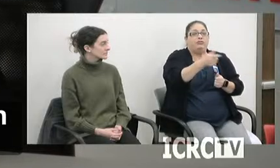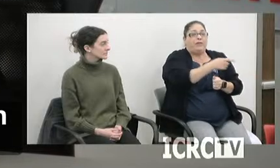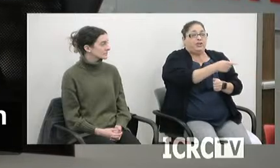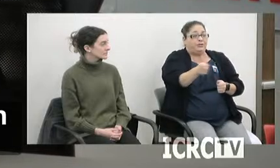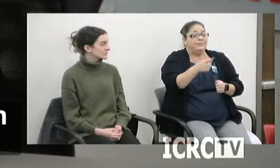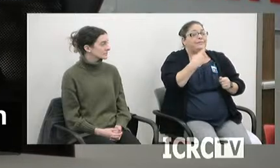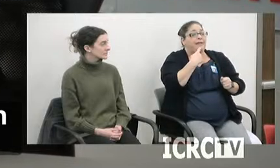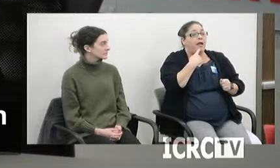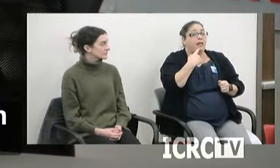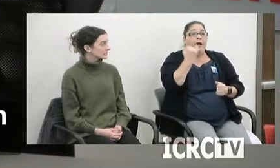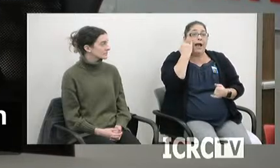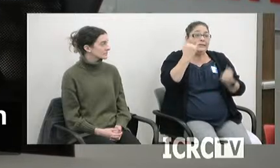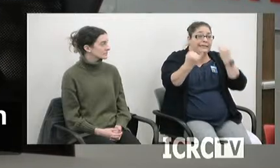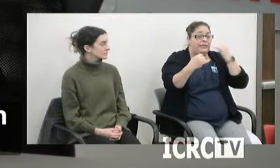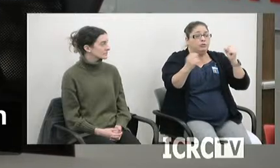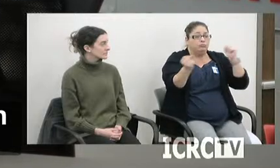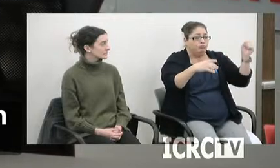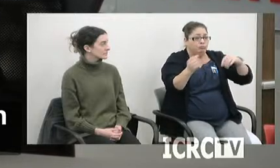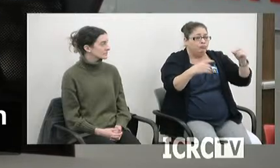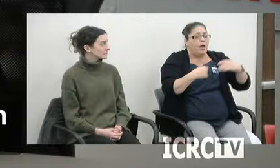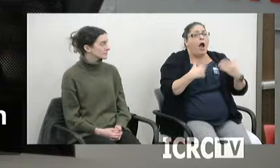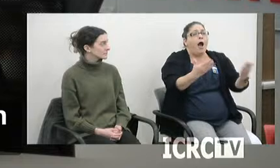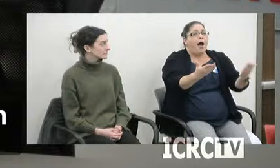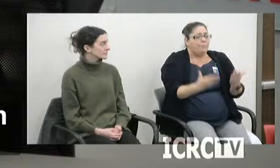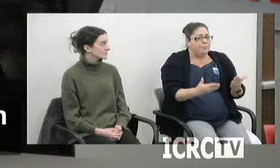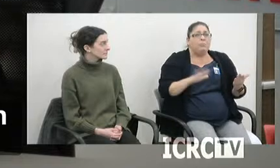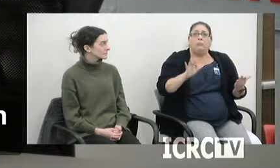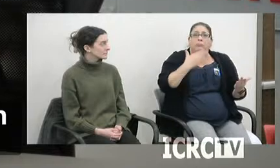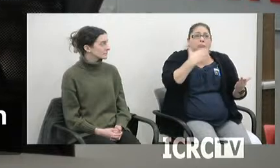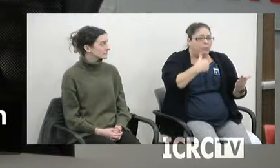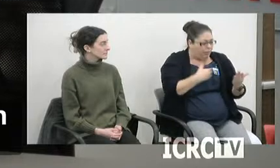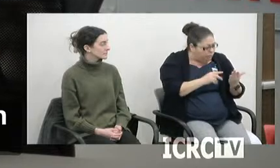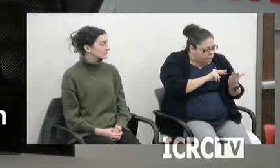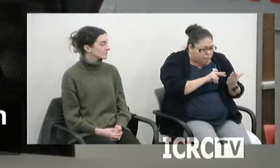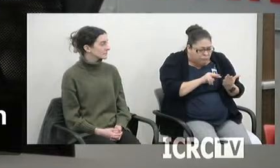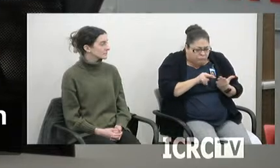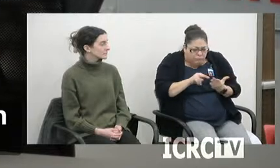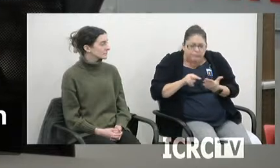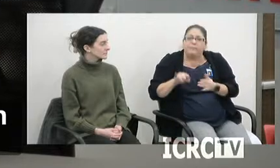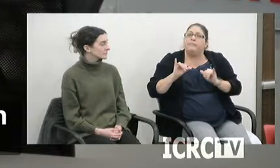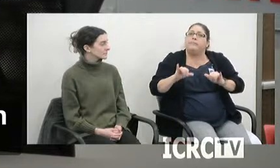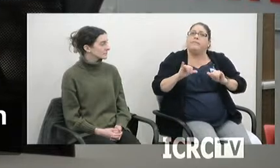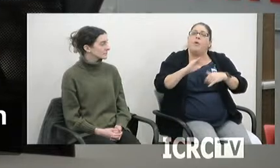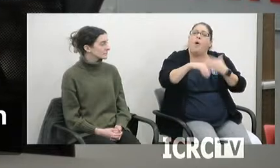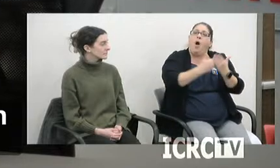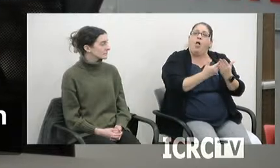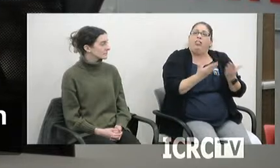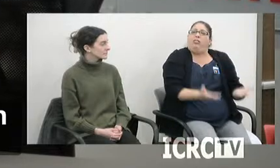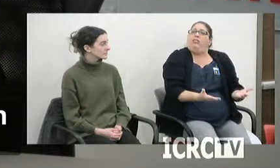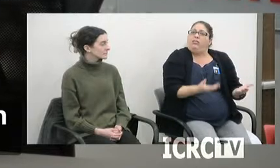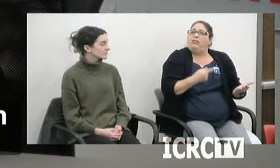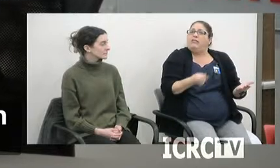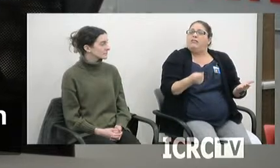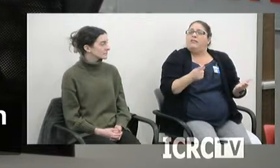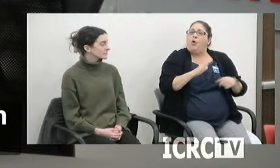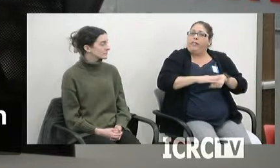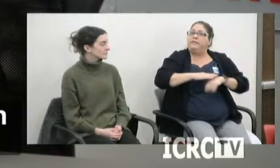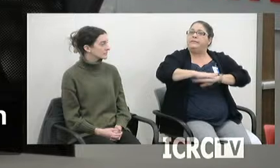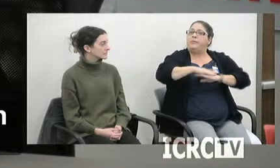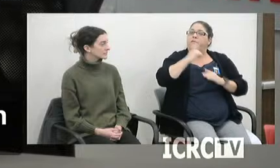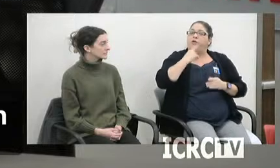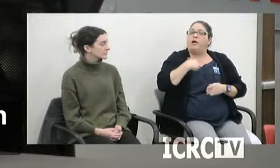some ideas that we have, and we looked at those. So all of those things are on the table. We just need to talk